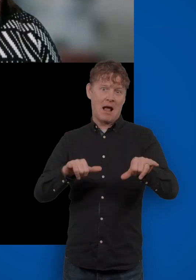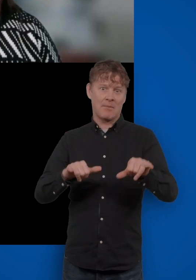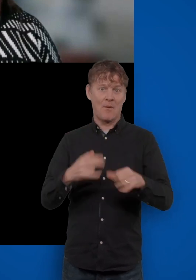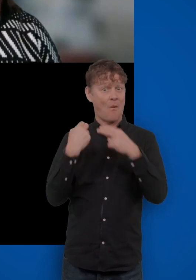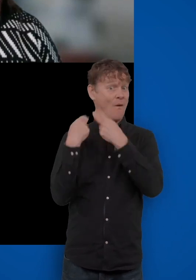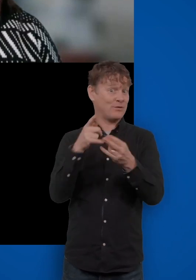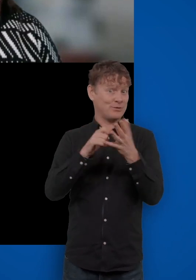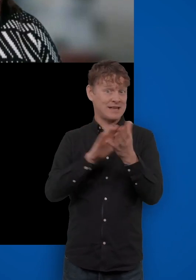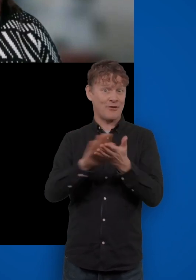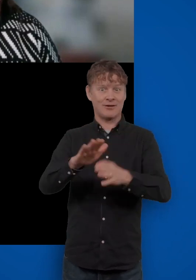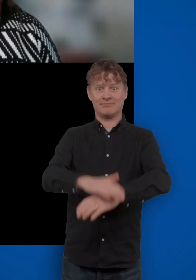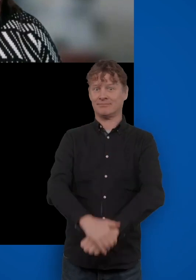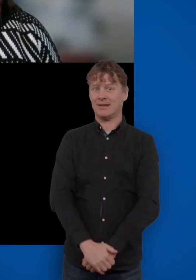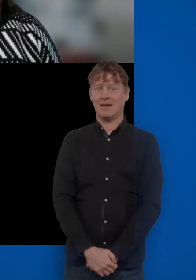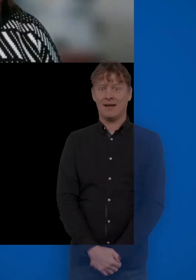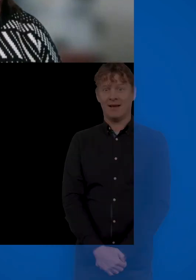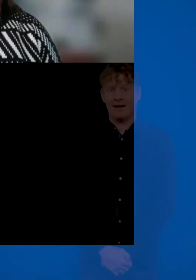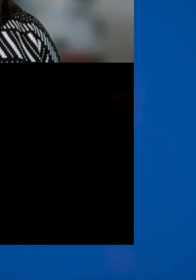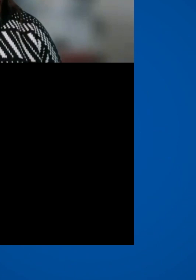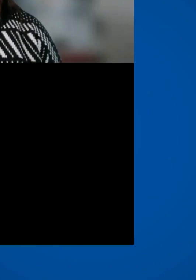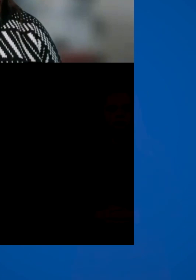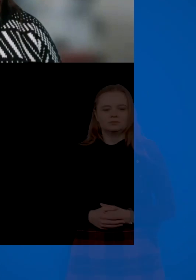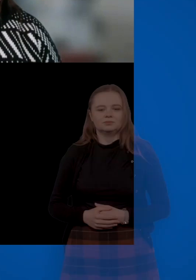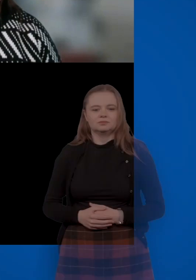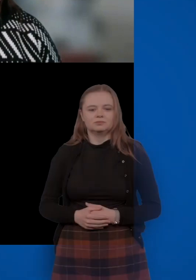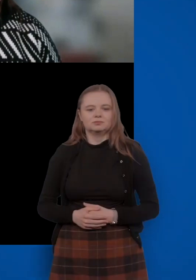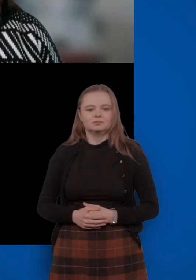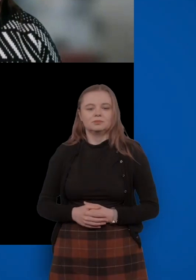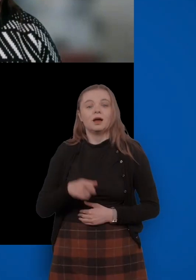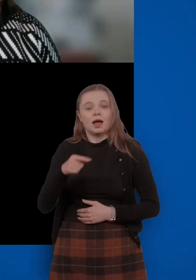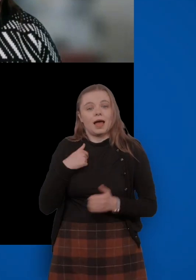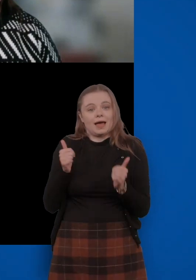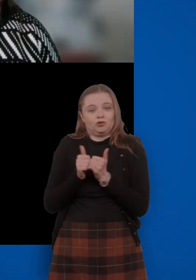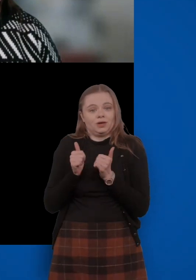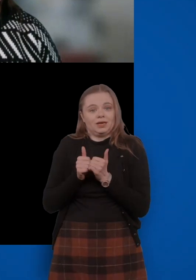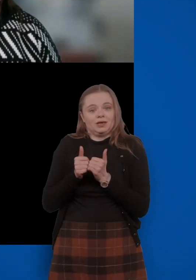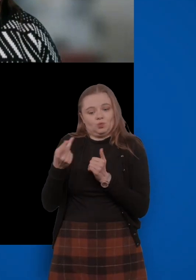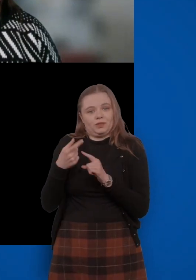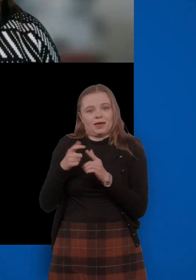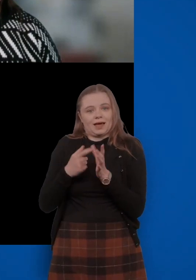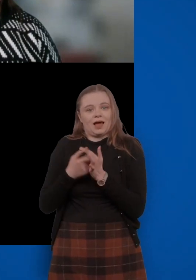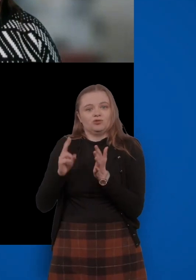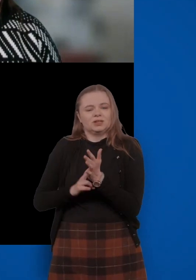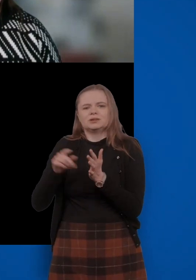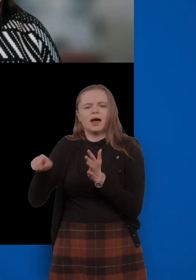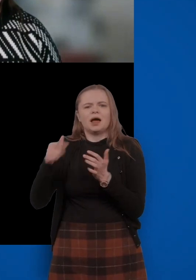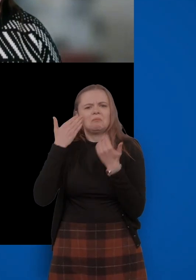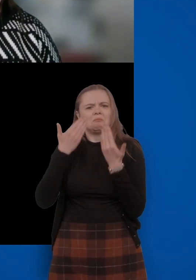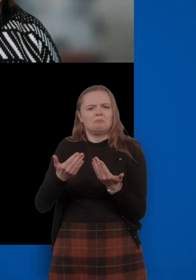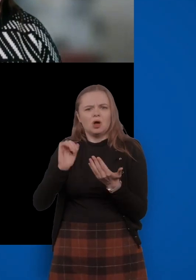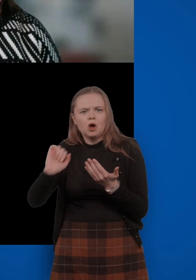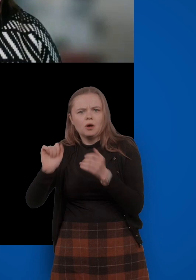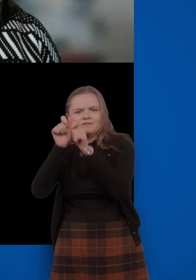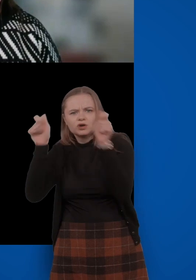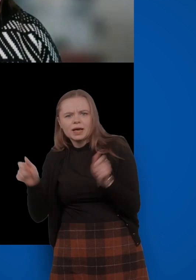speak. So over to you, Sarah. Yeah, I mean, I agree with Karen. I think that they could be, I mean, I don't know much about her framework, but